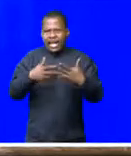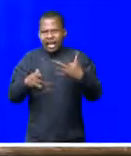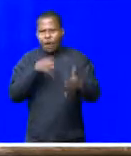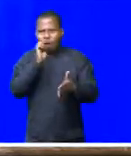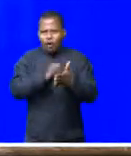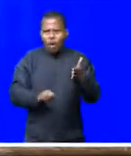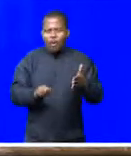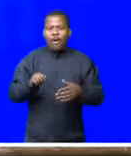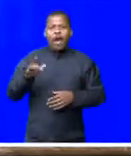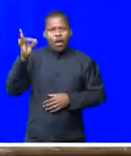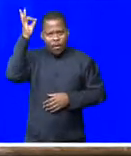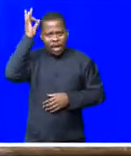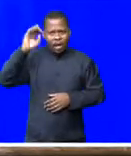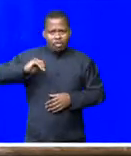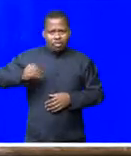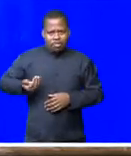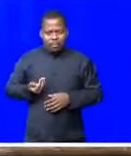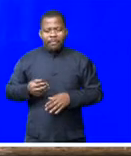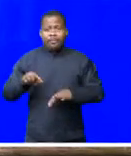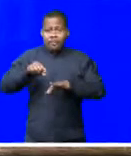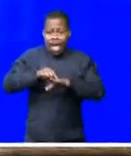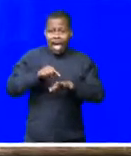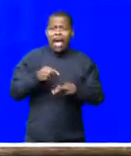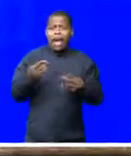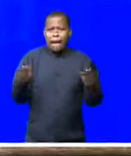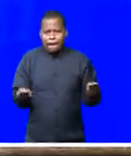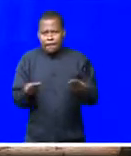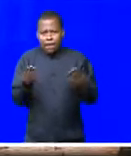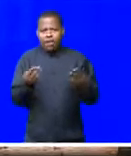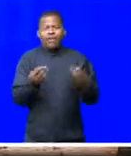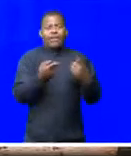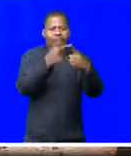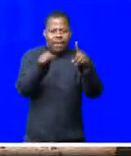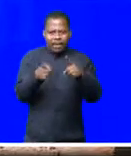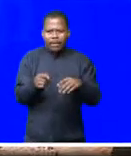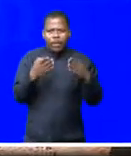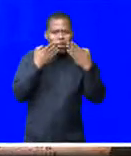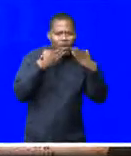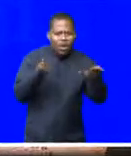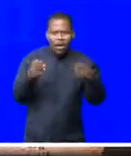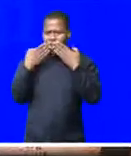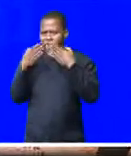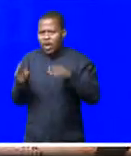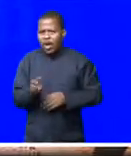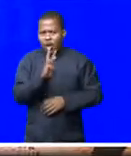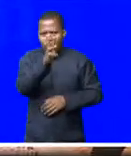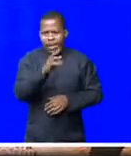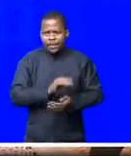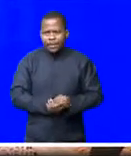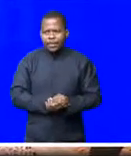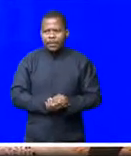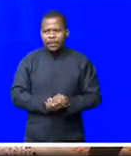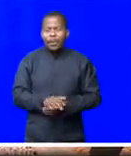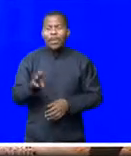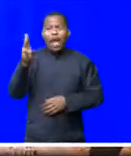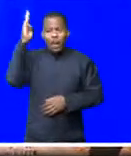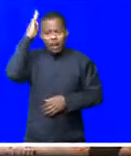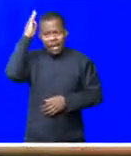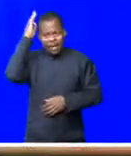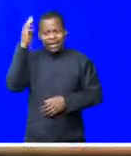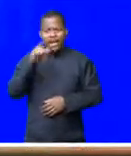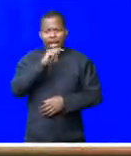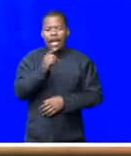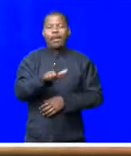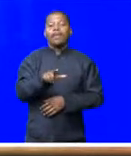enkosikatini bakuyise kulabo labafanele even lonke leSwatini. ngeliphimbo lemfane nkosi Lindiwe